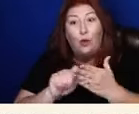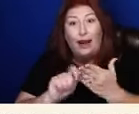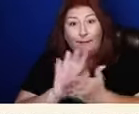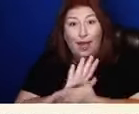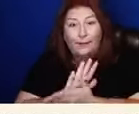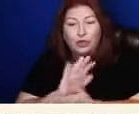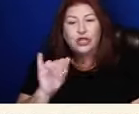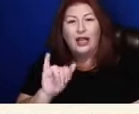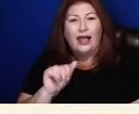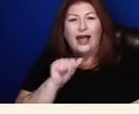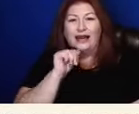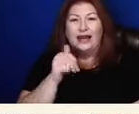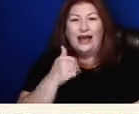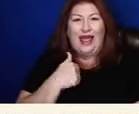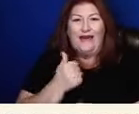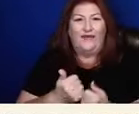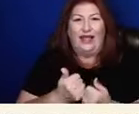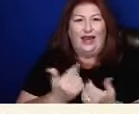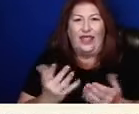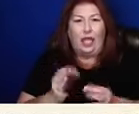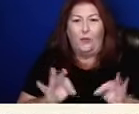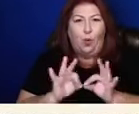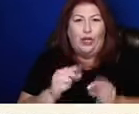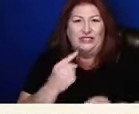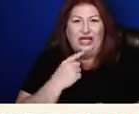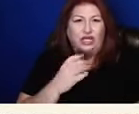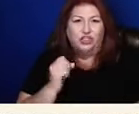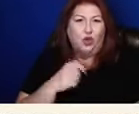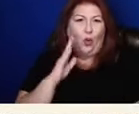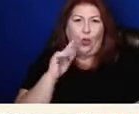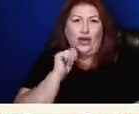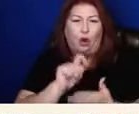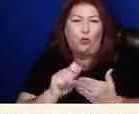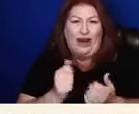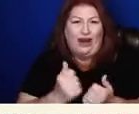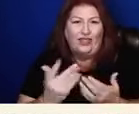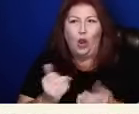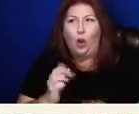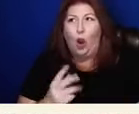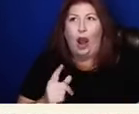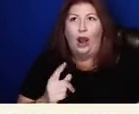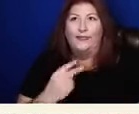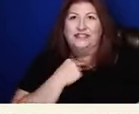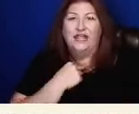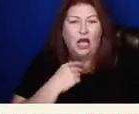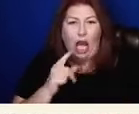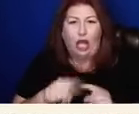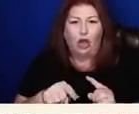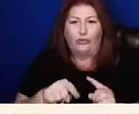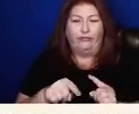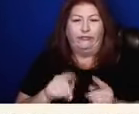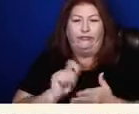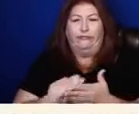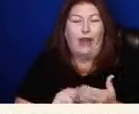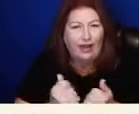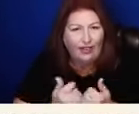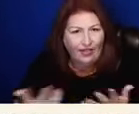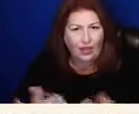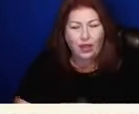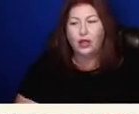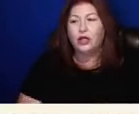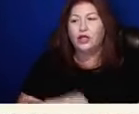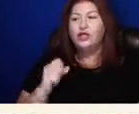like, I didn't have anything important to say. So I just wouldn't write anything, or I'd be stuck and I couldn't get any of my voice out, right? And so